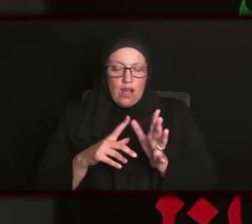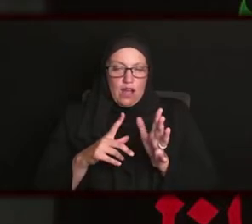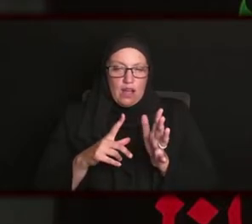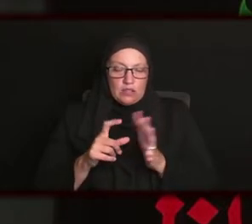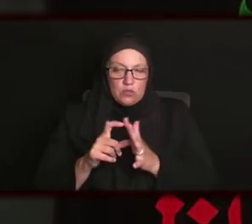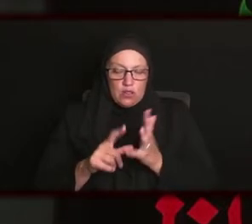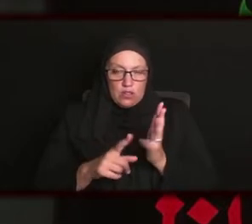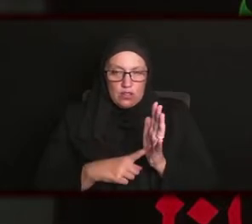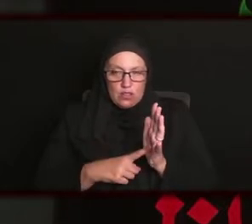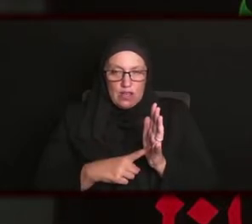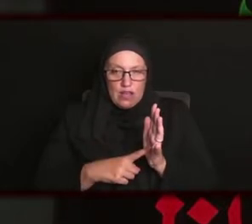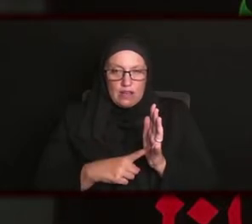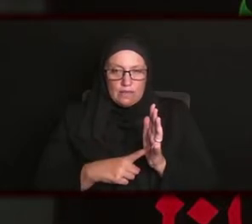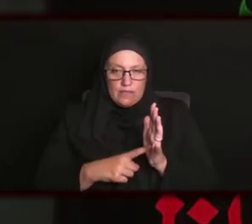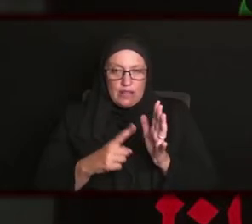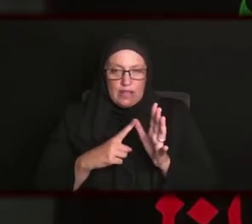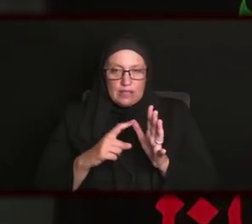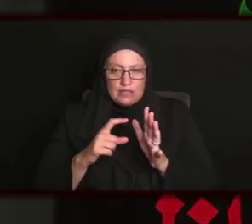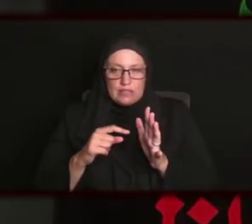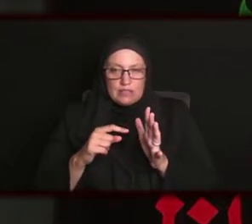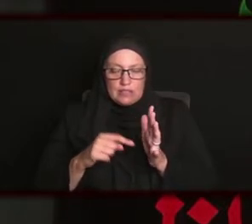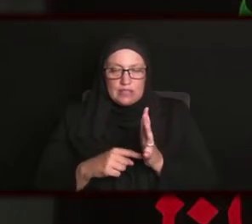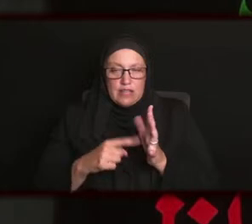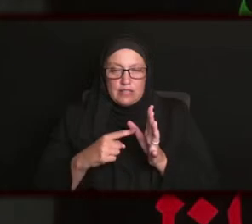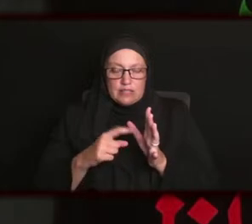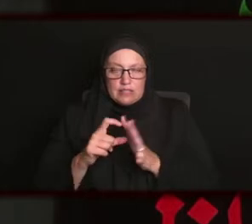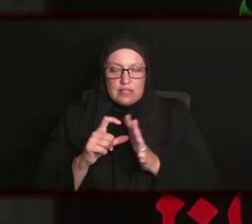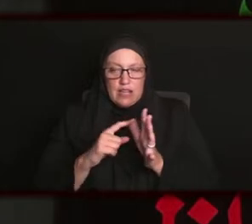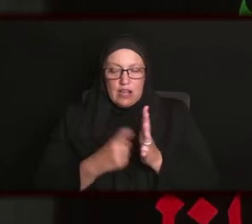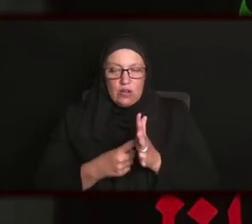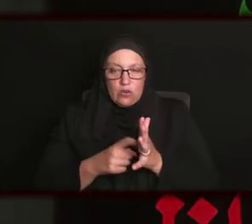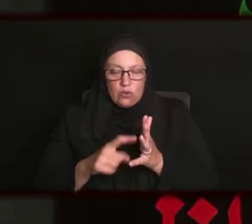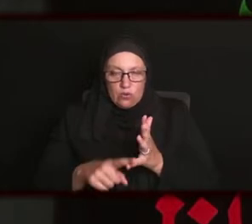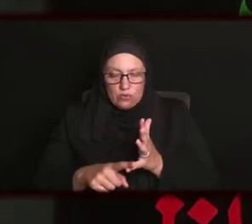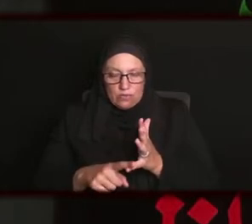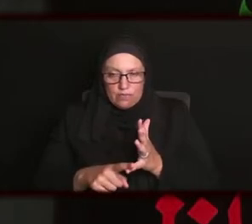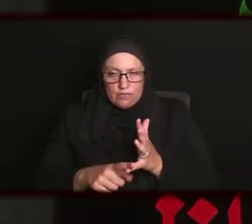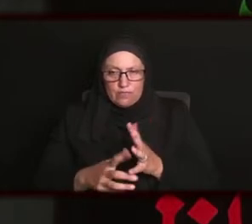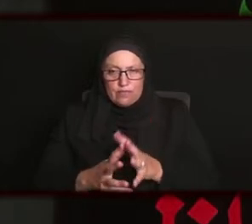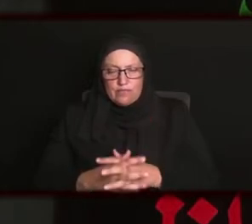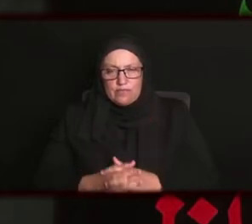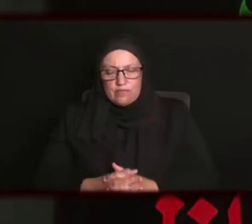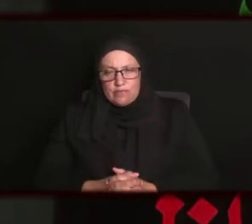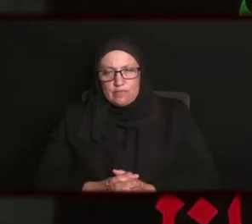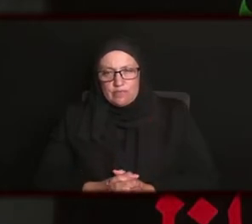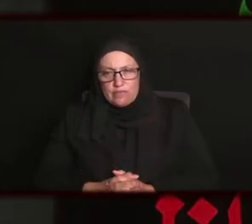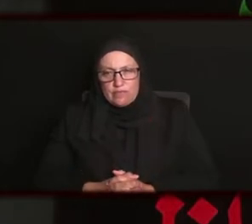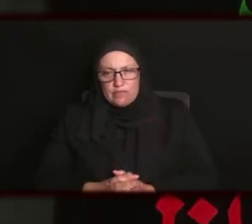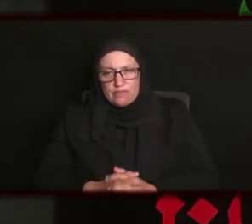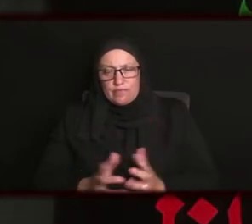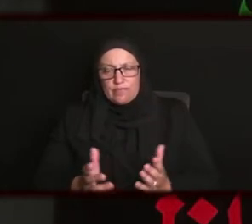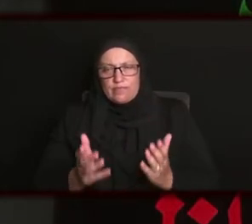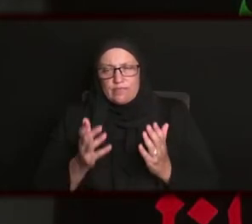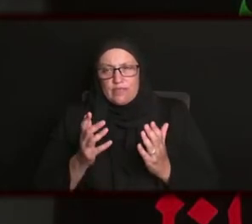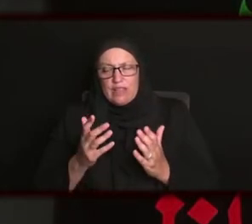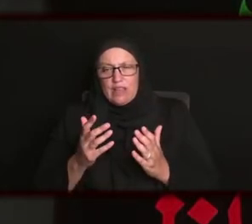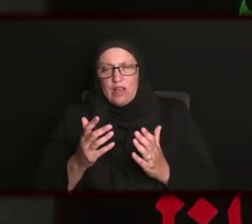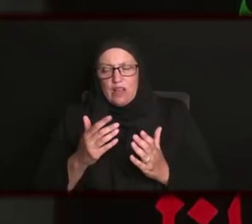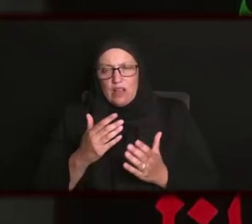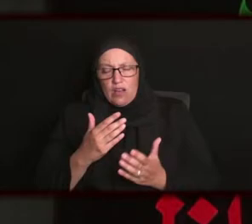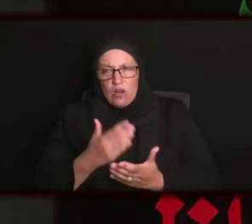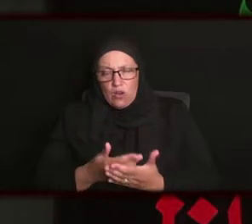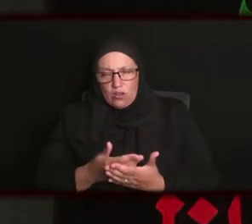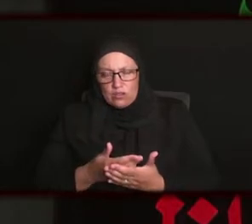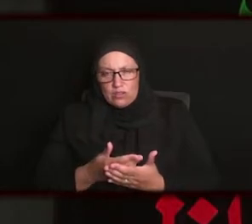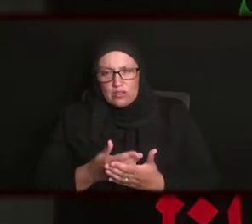and at-tadarru. And with that, just a few words on Imam Al-Kadhem before Hajj Muhammad comes up to do the majlis.